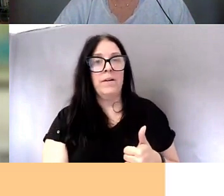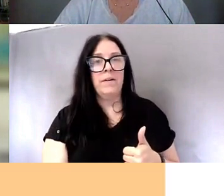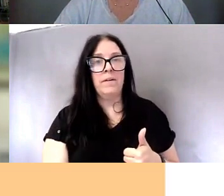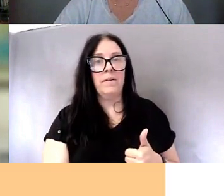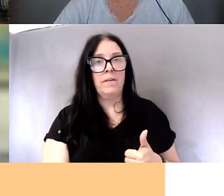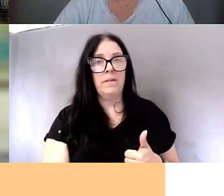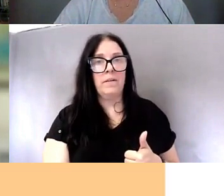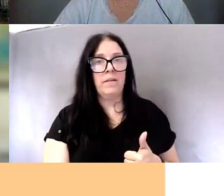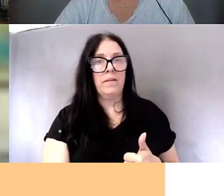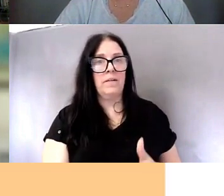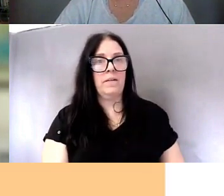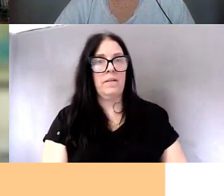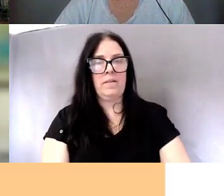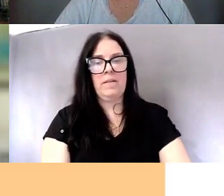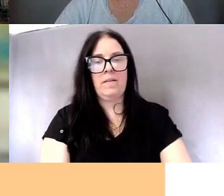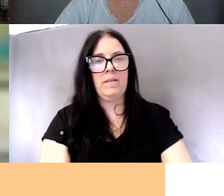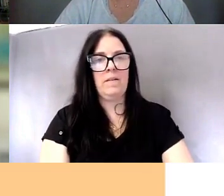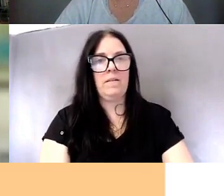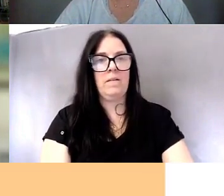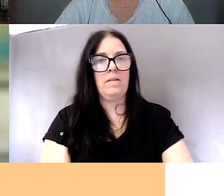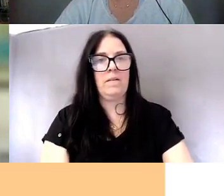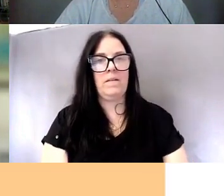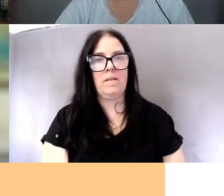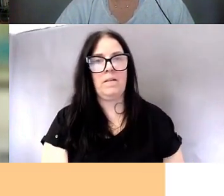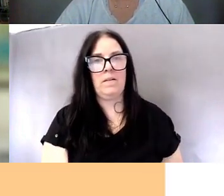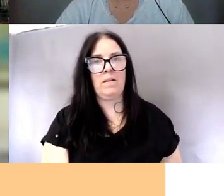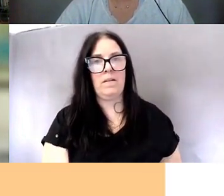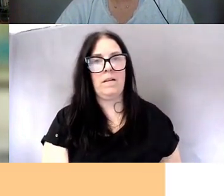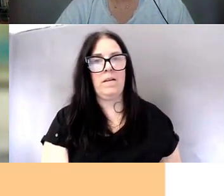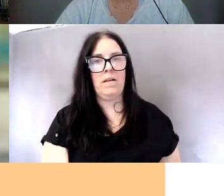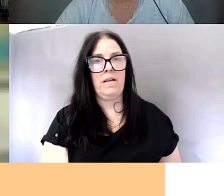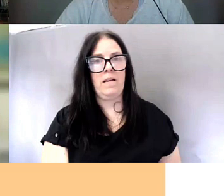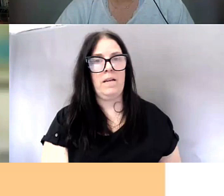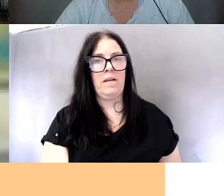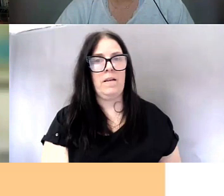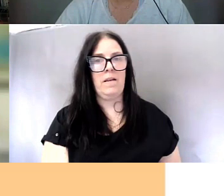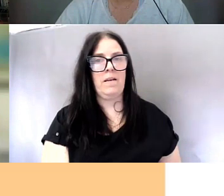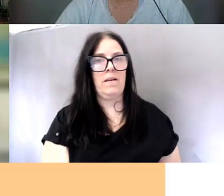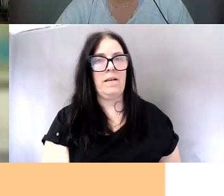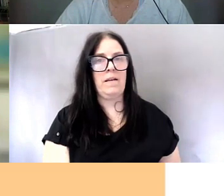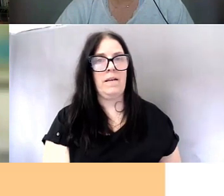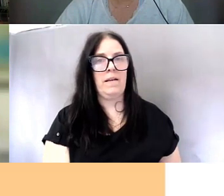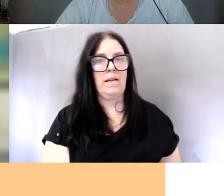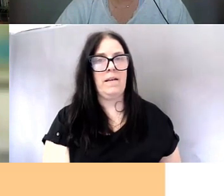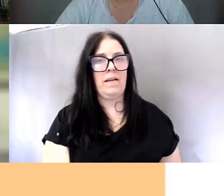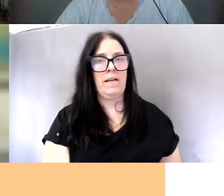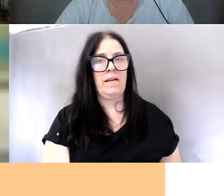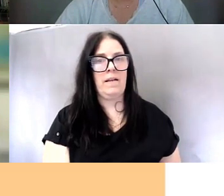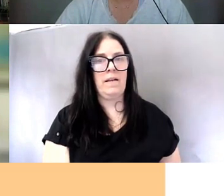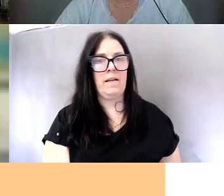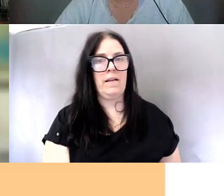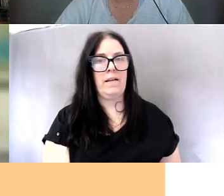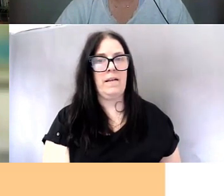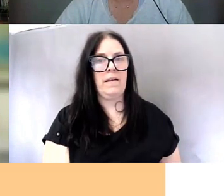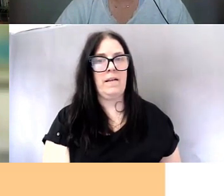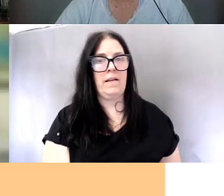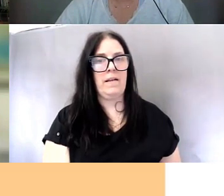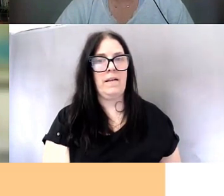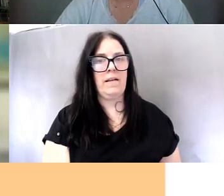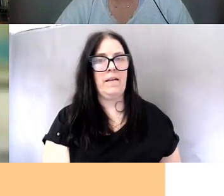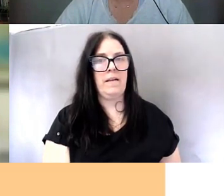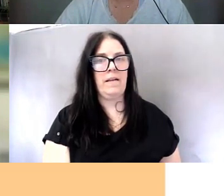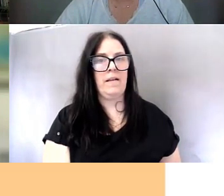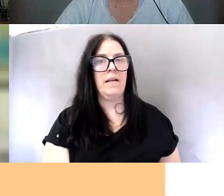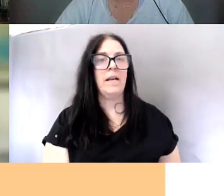Library, Guylaine is one of our librarians who worked on the resources. So there's a bit of a connection between that resource history and the